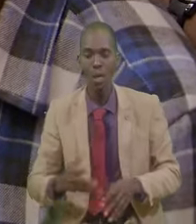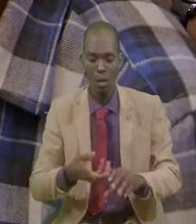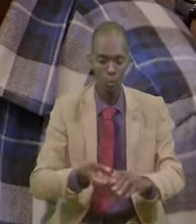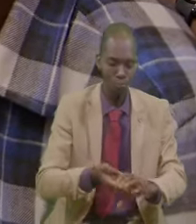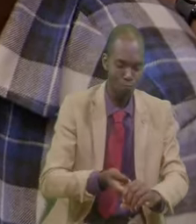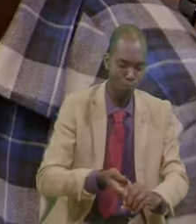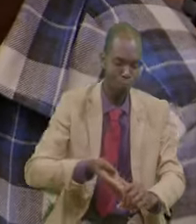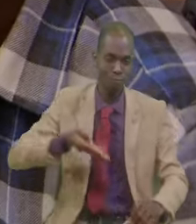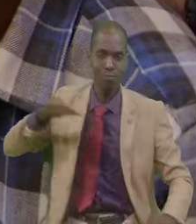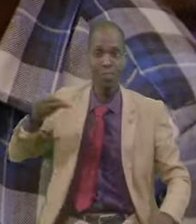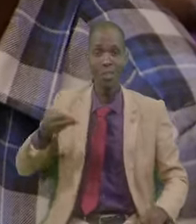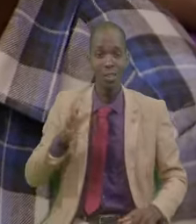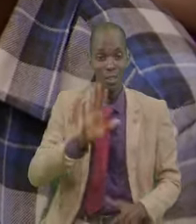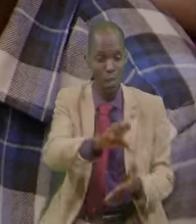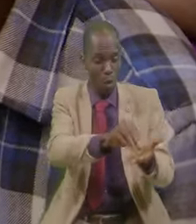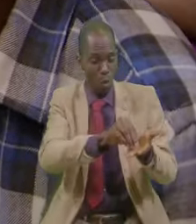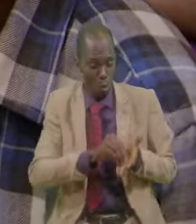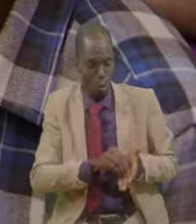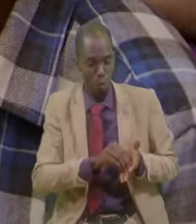own sword will destroy them.